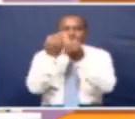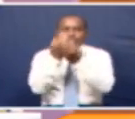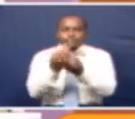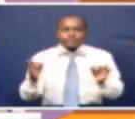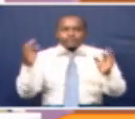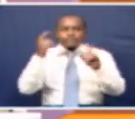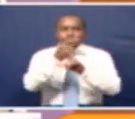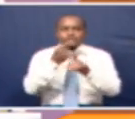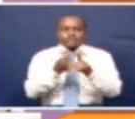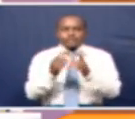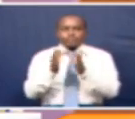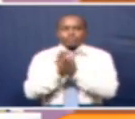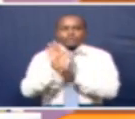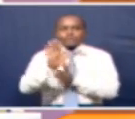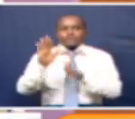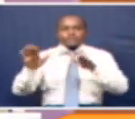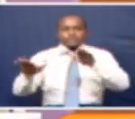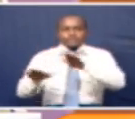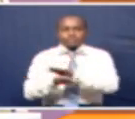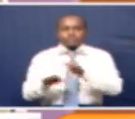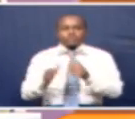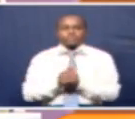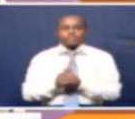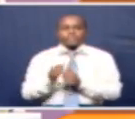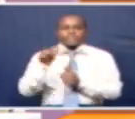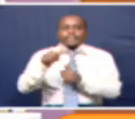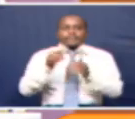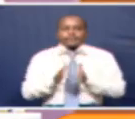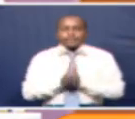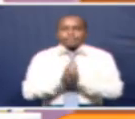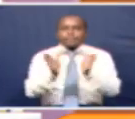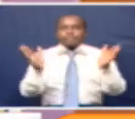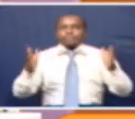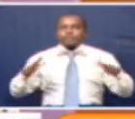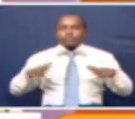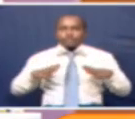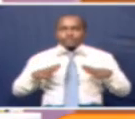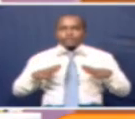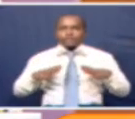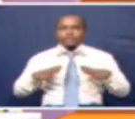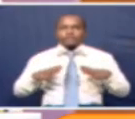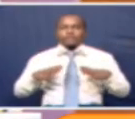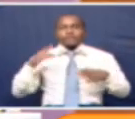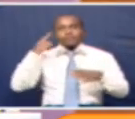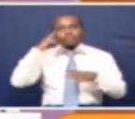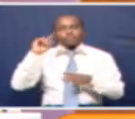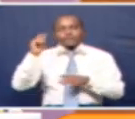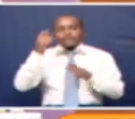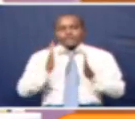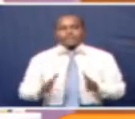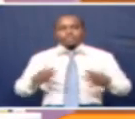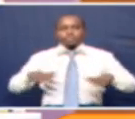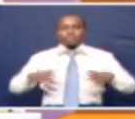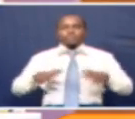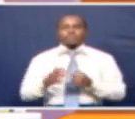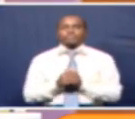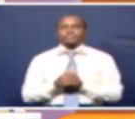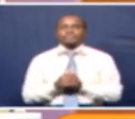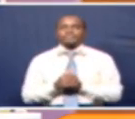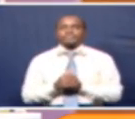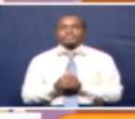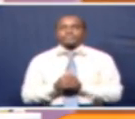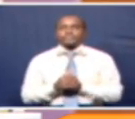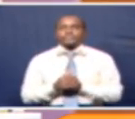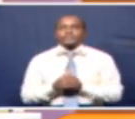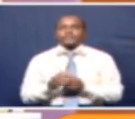deputy. It is a public holiday. It is a historic day for the people of Kenya. There is